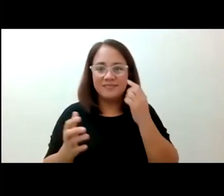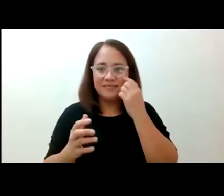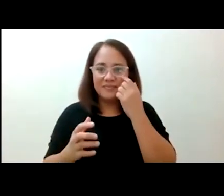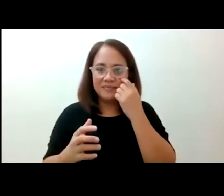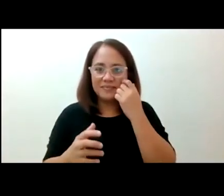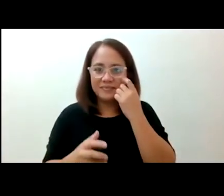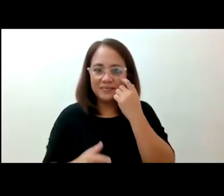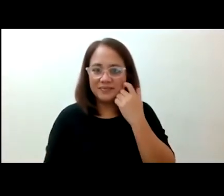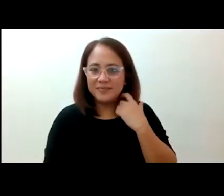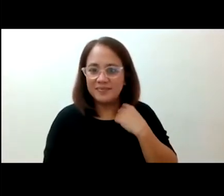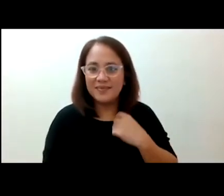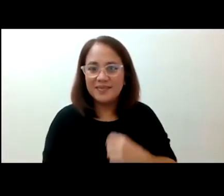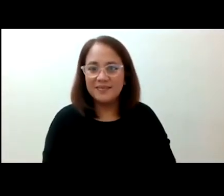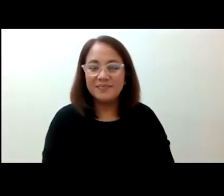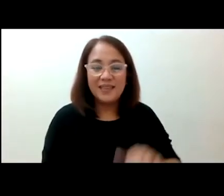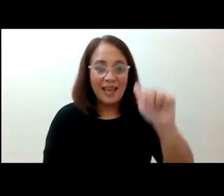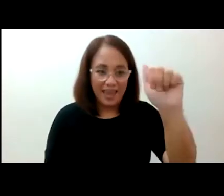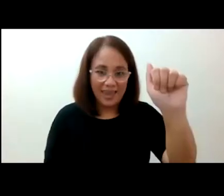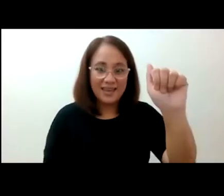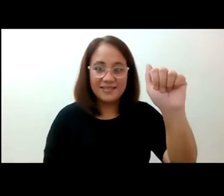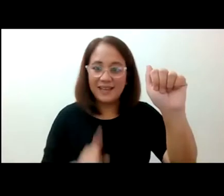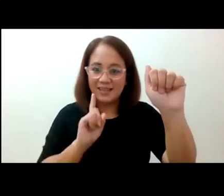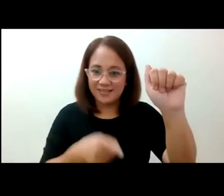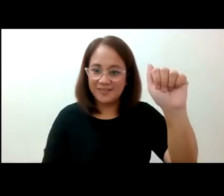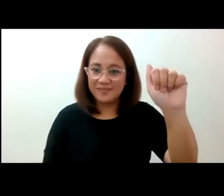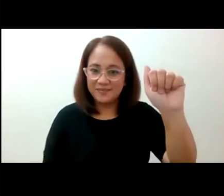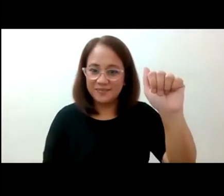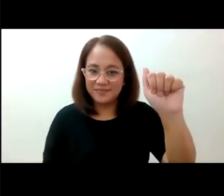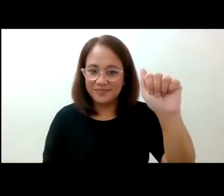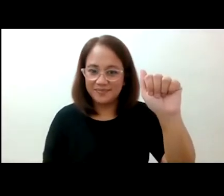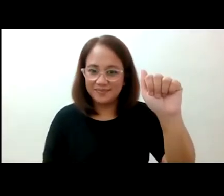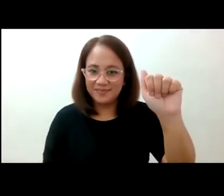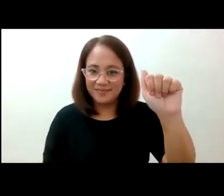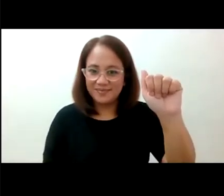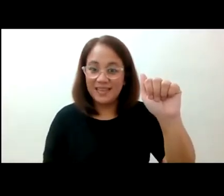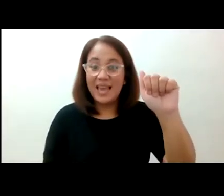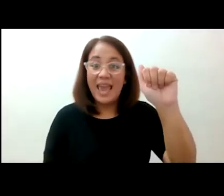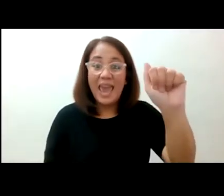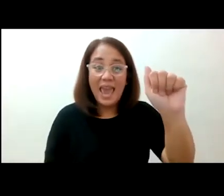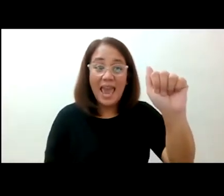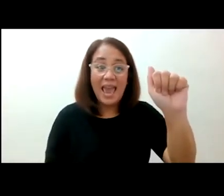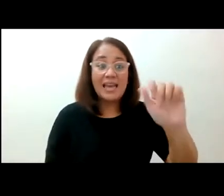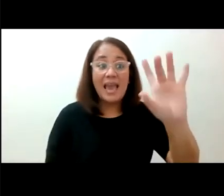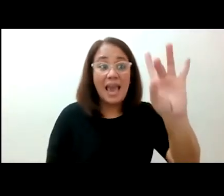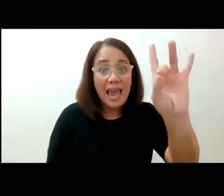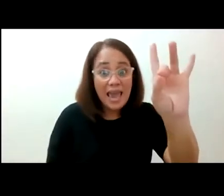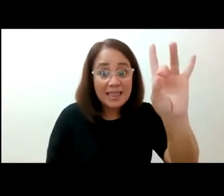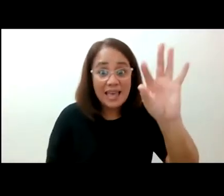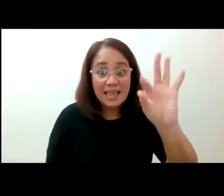A. Right? A, yes, yes. A for both 8 and 9.